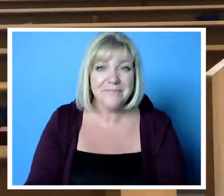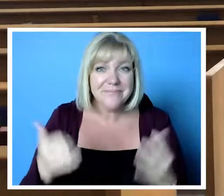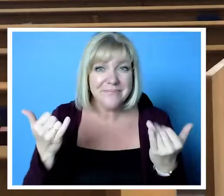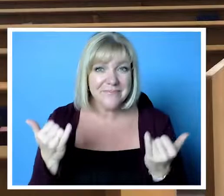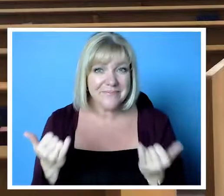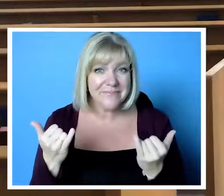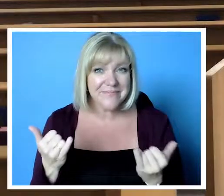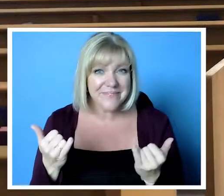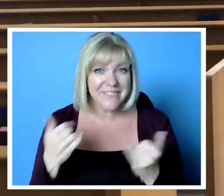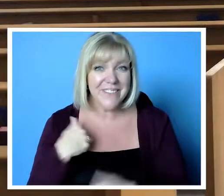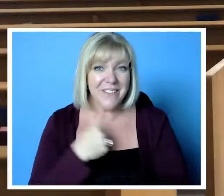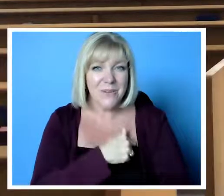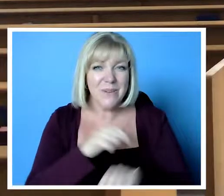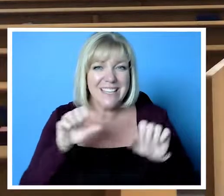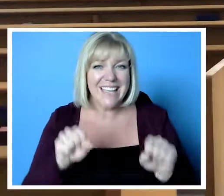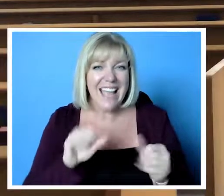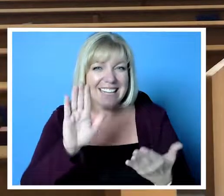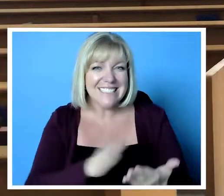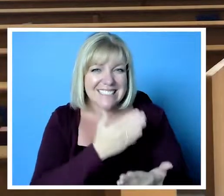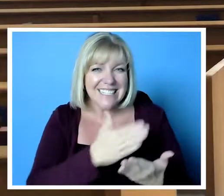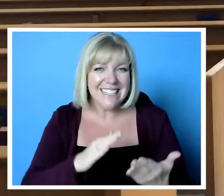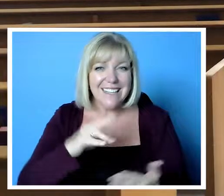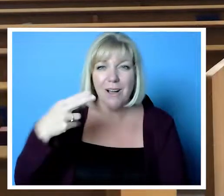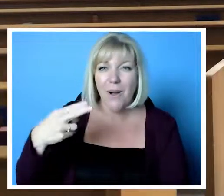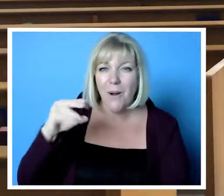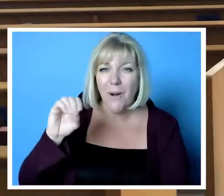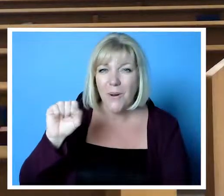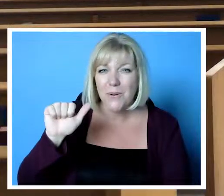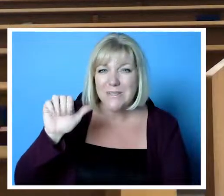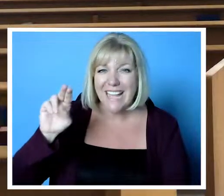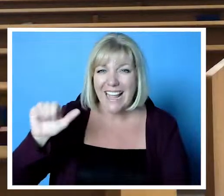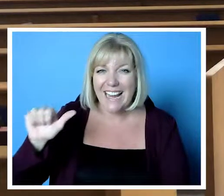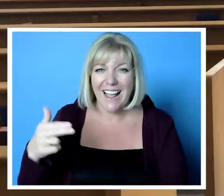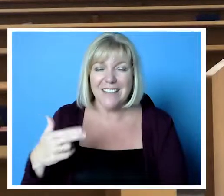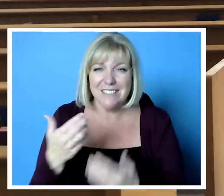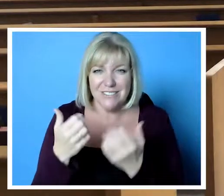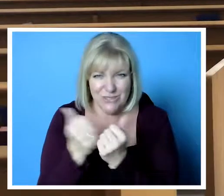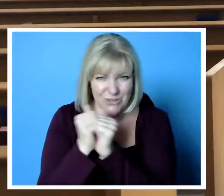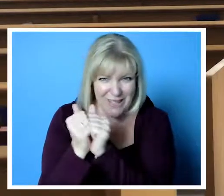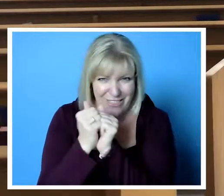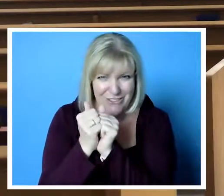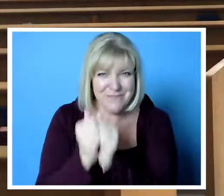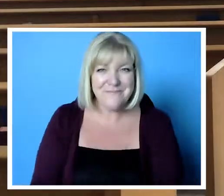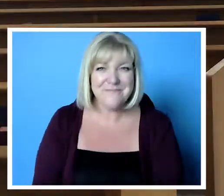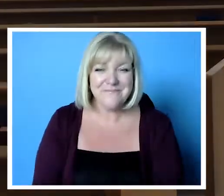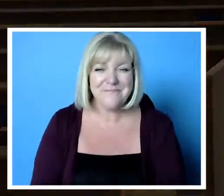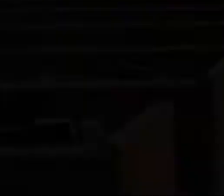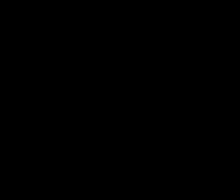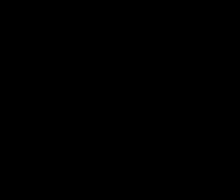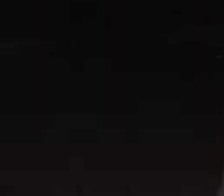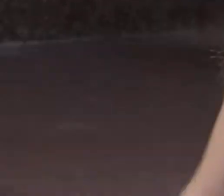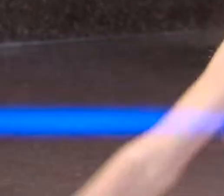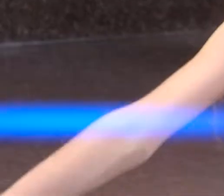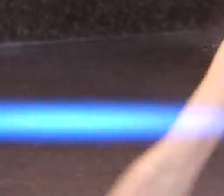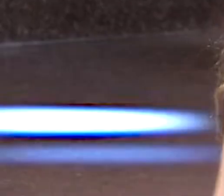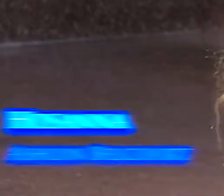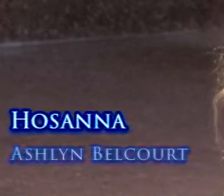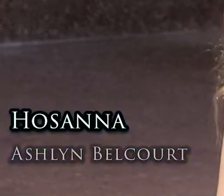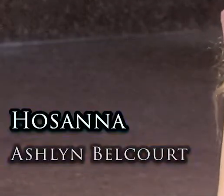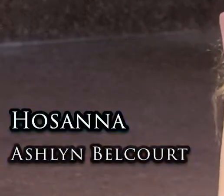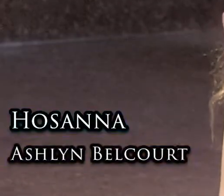amen. And now we get to sing Hosanna together.